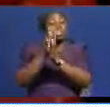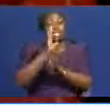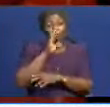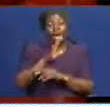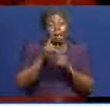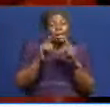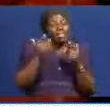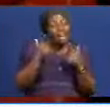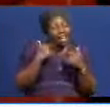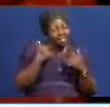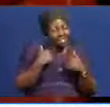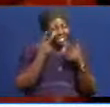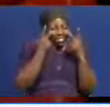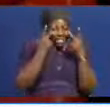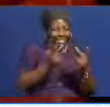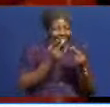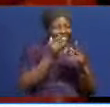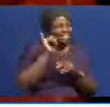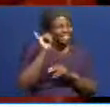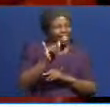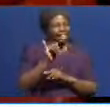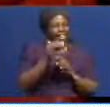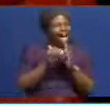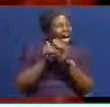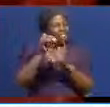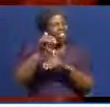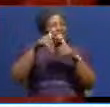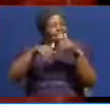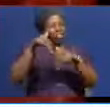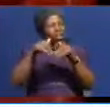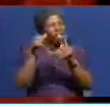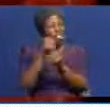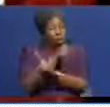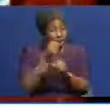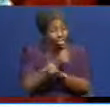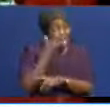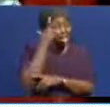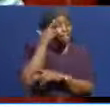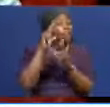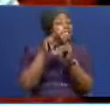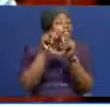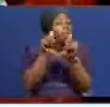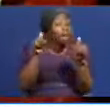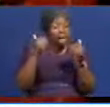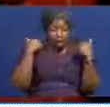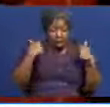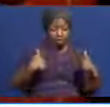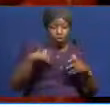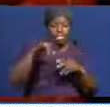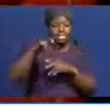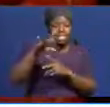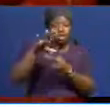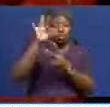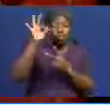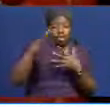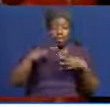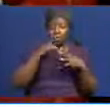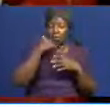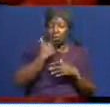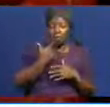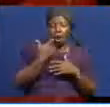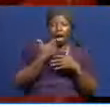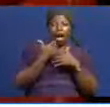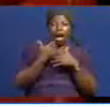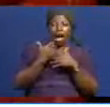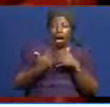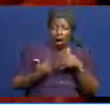lived through that post-election violence, and I remember very well, Mr. Speaker, that I even had to choose the people who are operating,